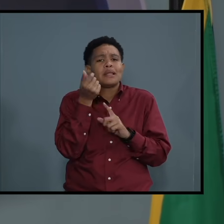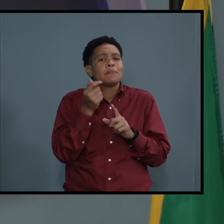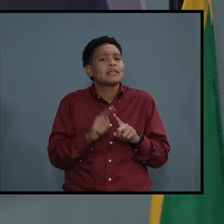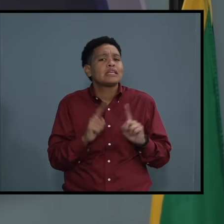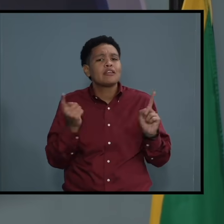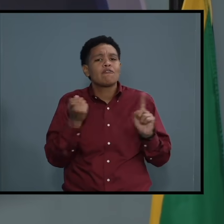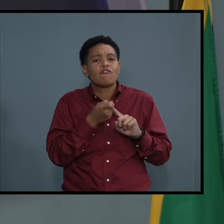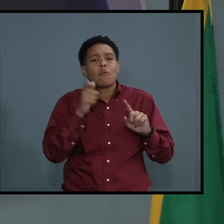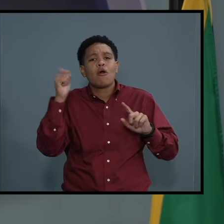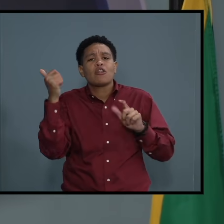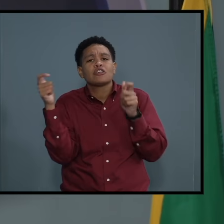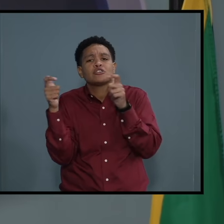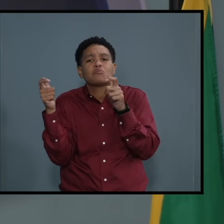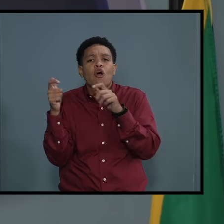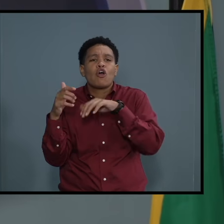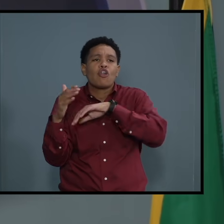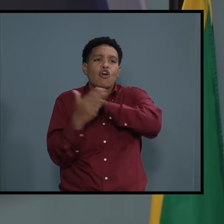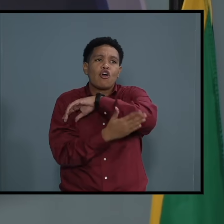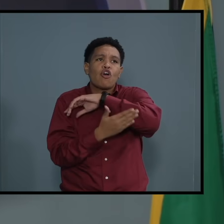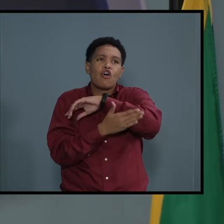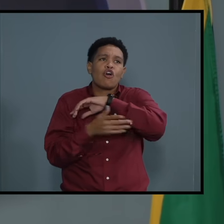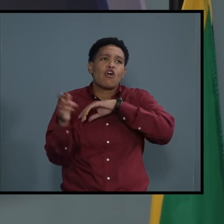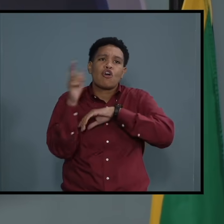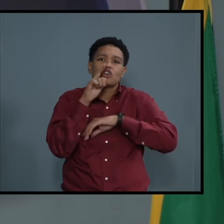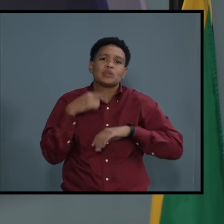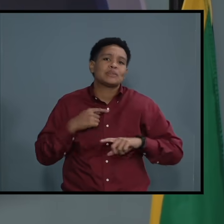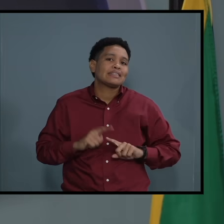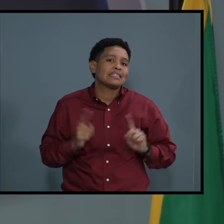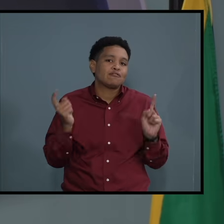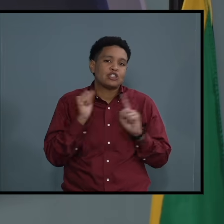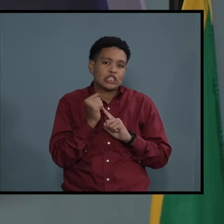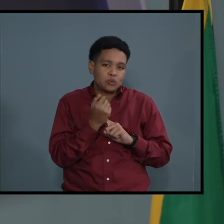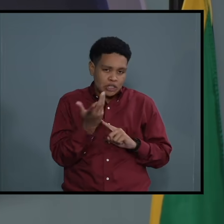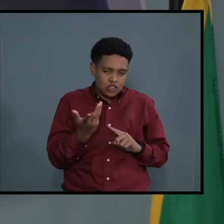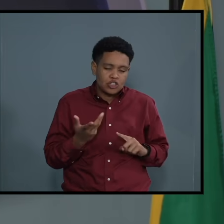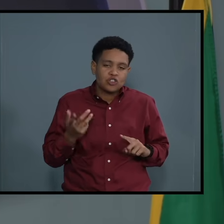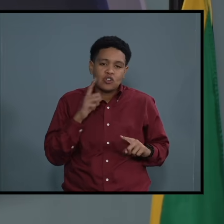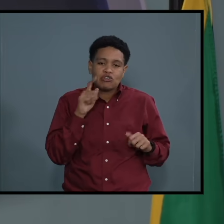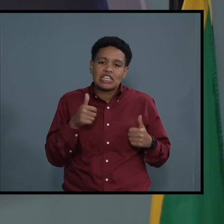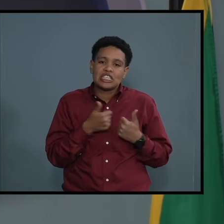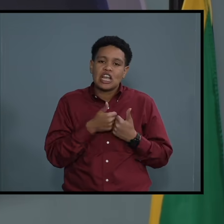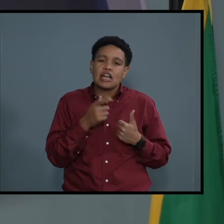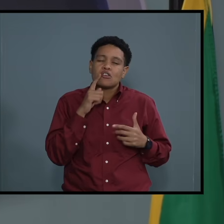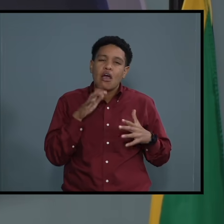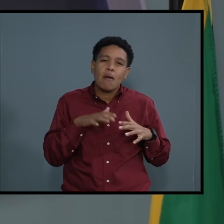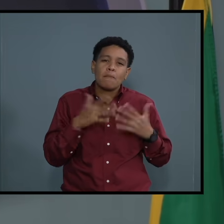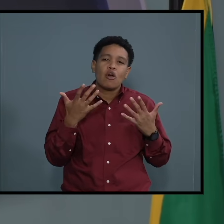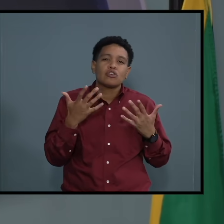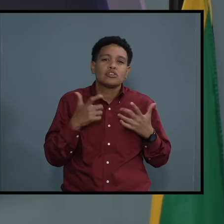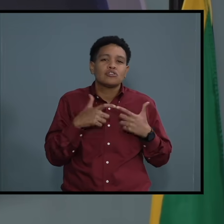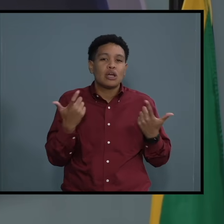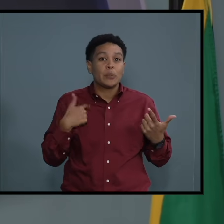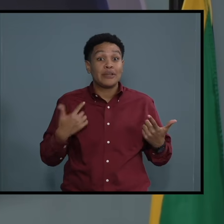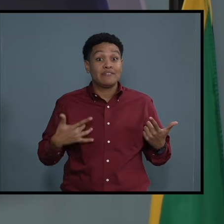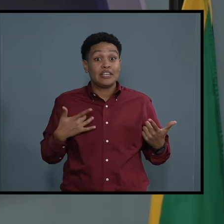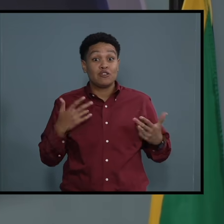to some of the smaller islands, smaller states. So the challenges are much greater, and we don't feel that we could